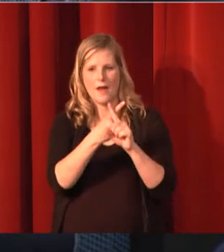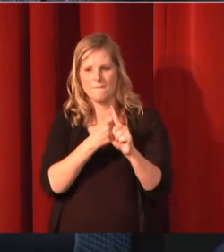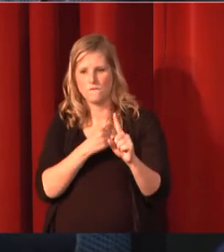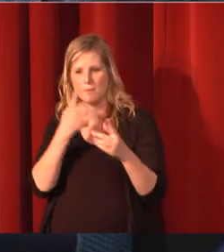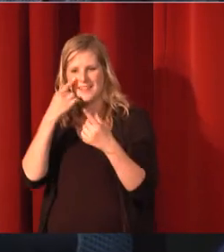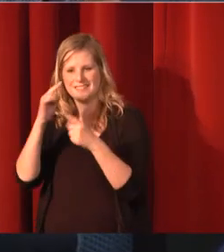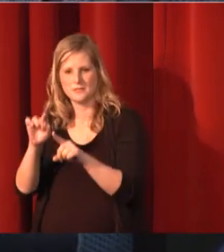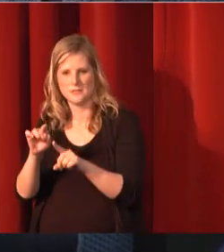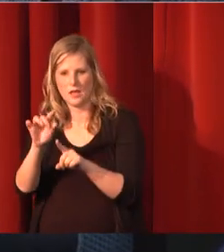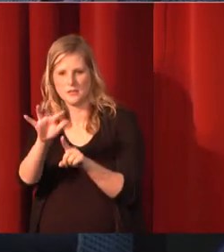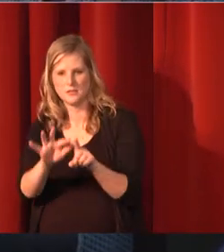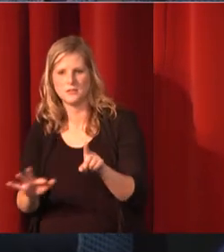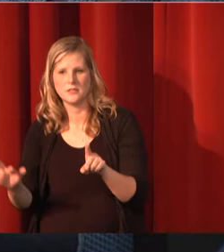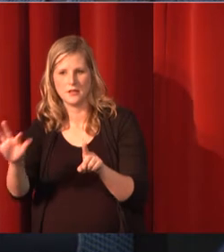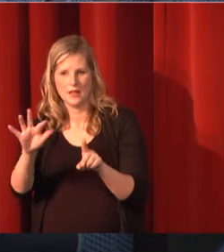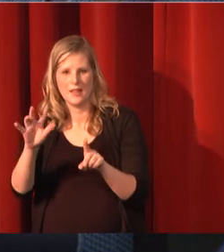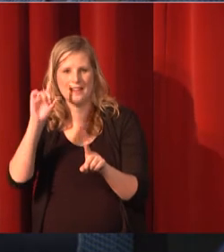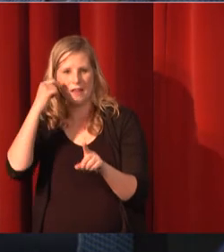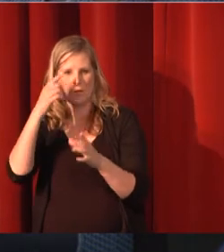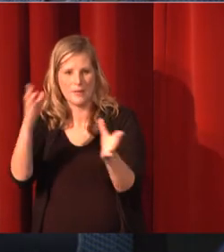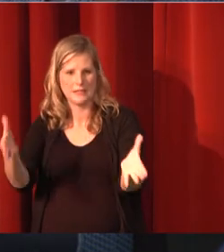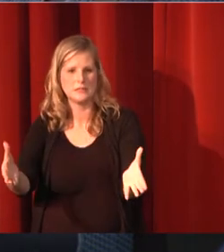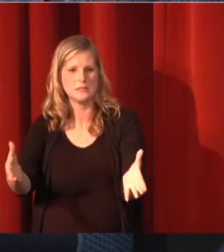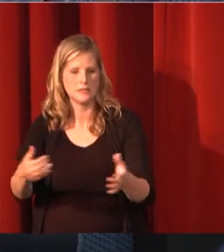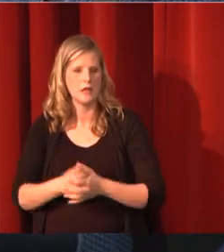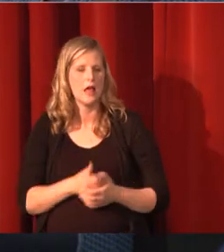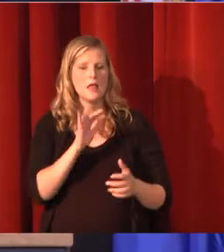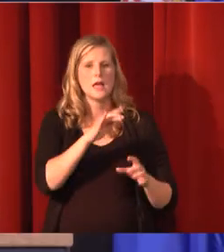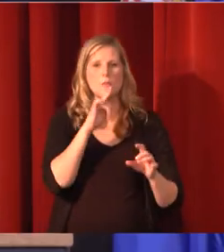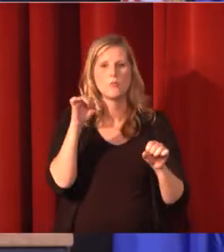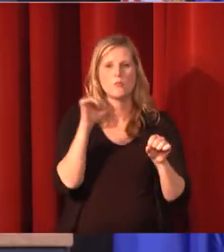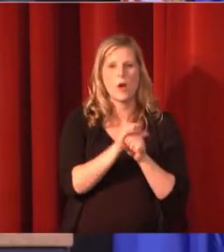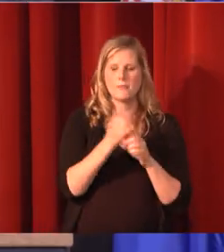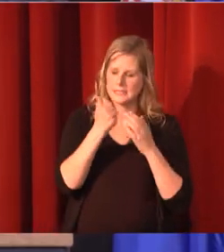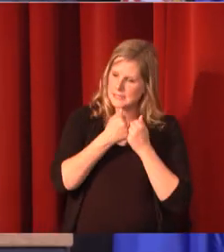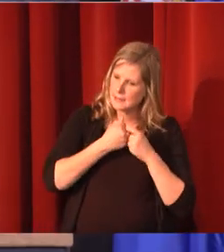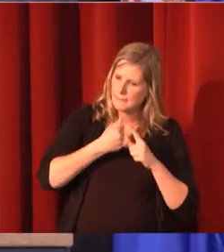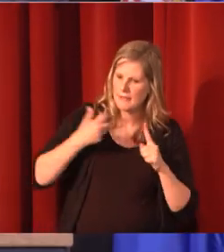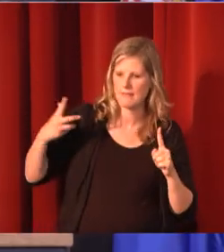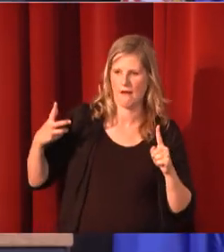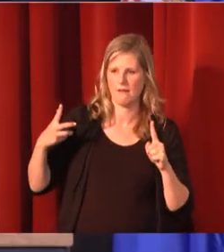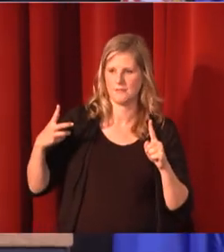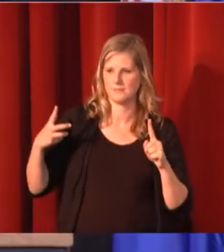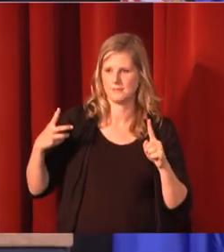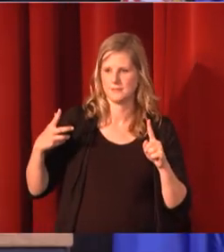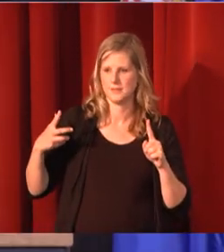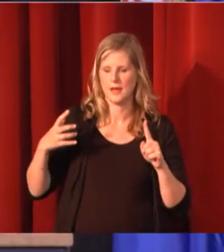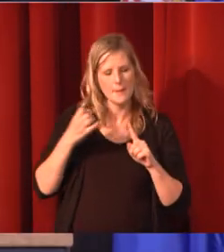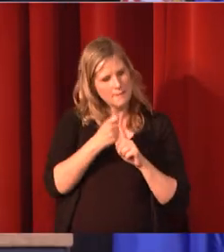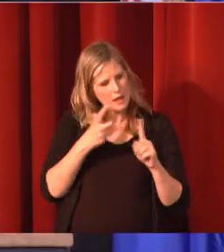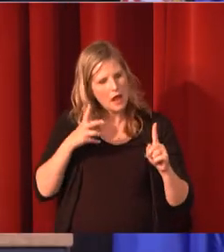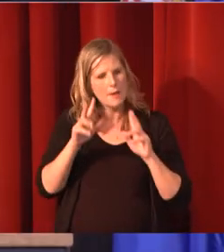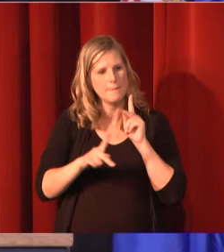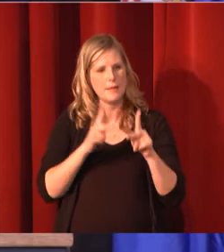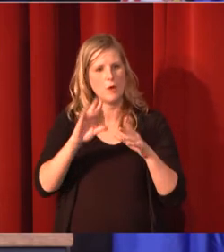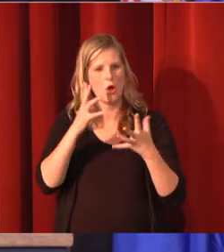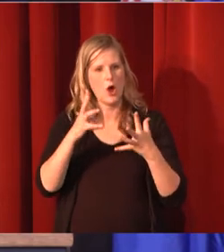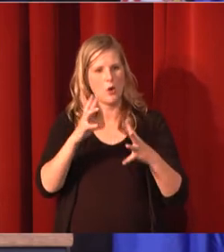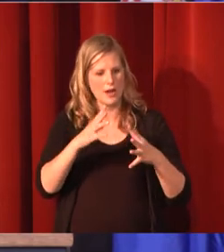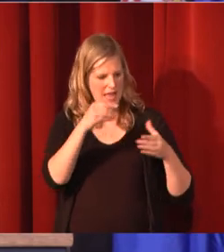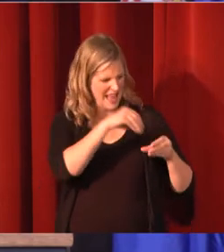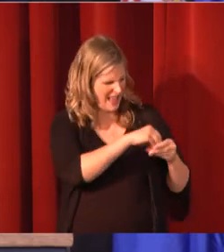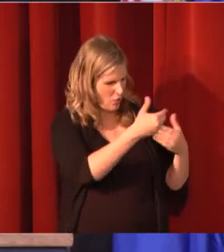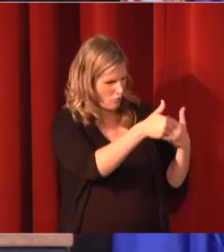consent of the governed that promise calls us to go beyond the loudest voices beyond the people already in the room